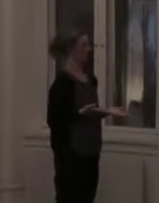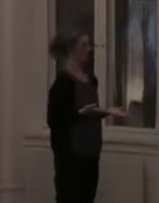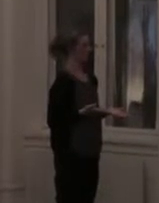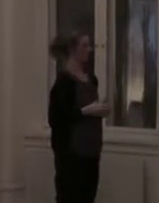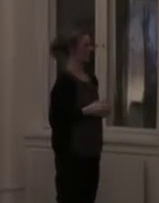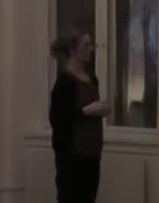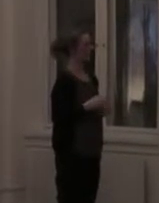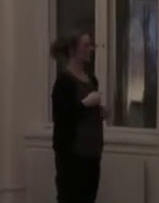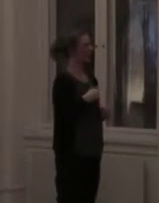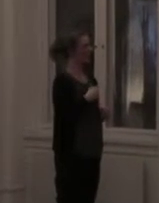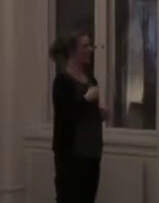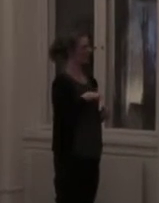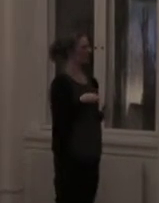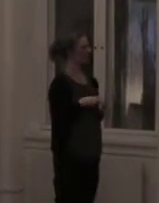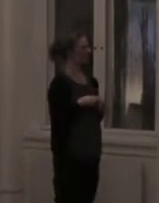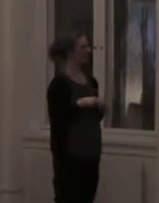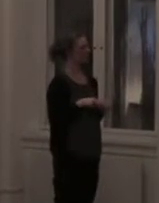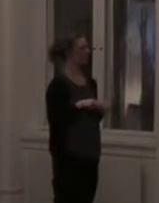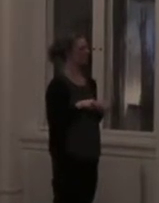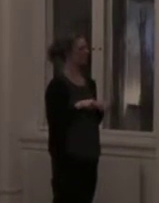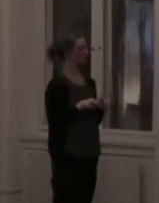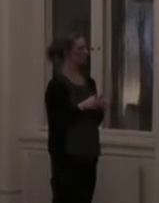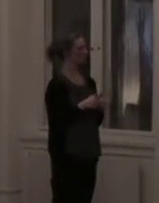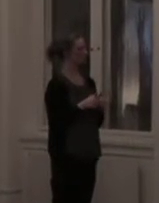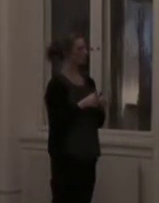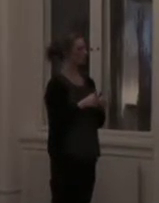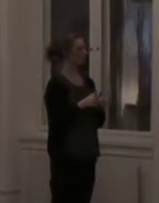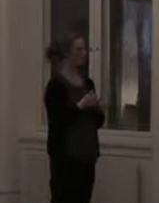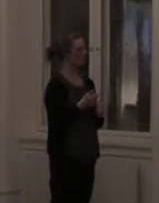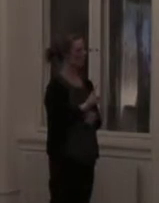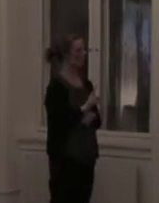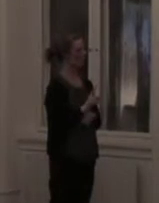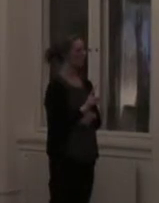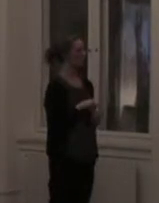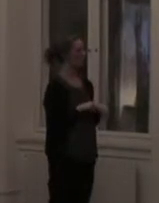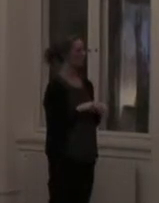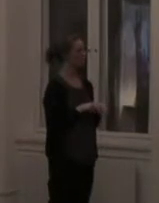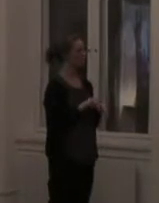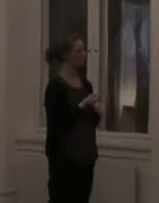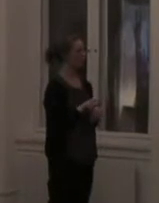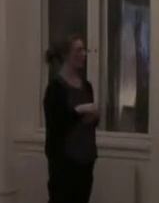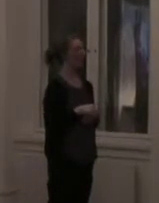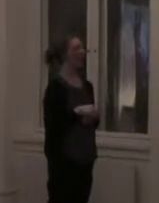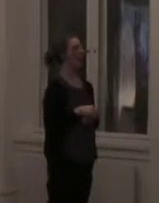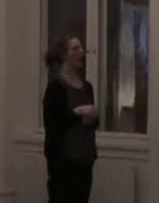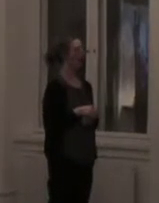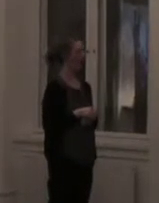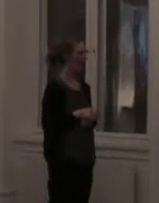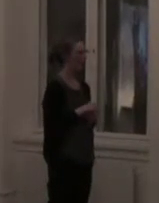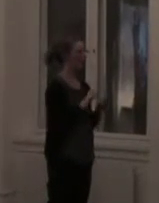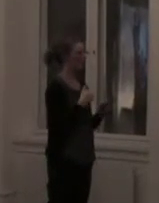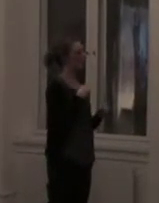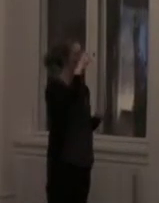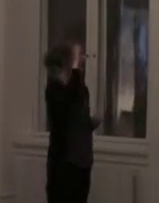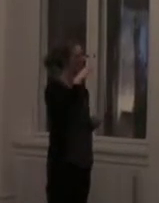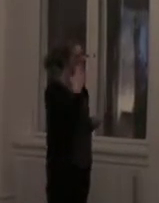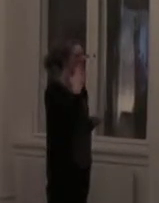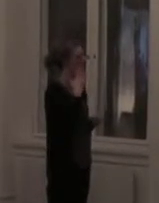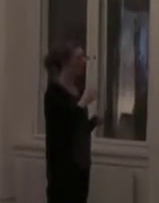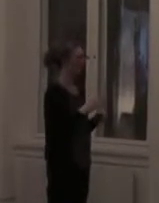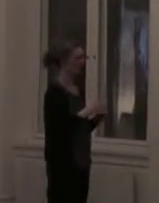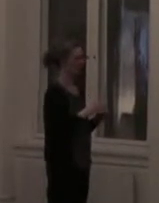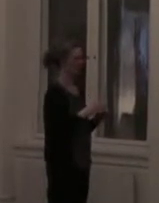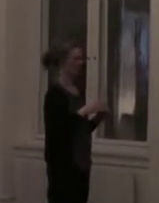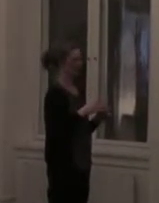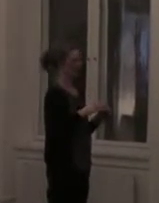then we continued walking. After like a few minutes, she was like, now I know why it didn't work out with my husband.